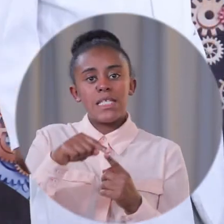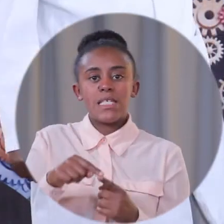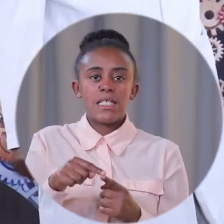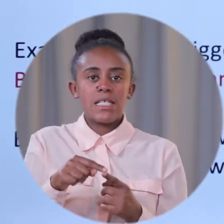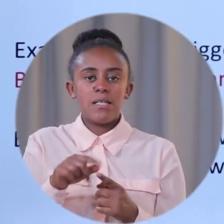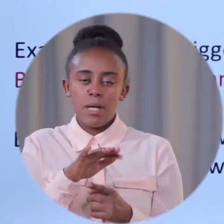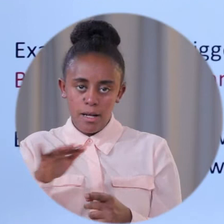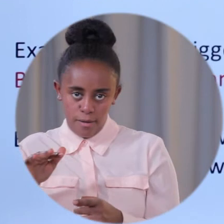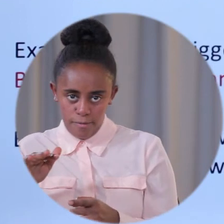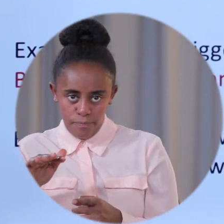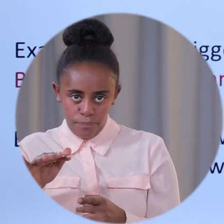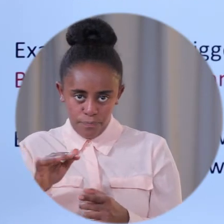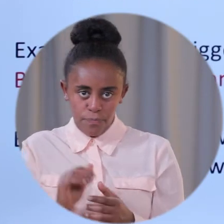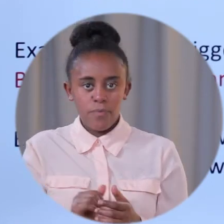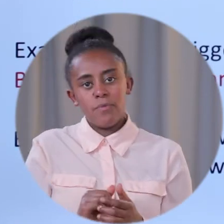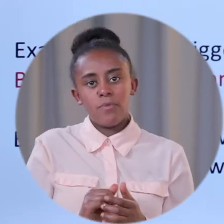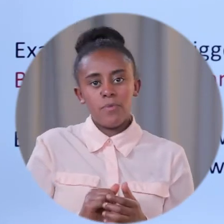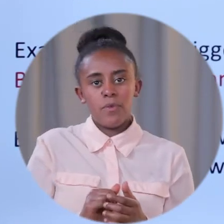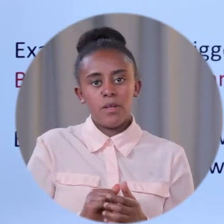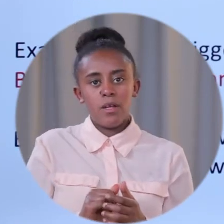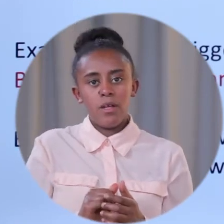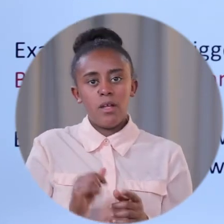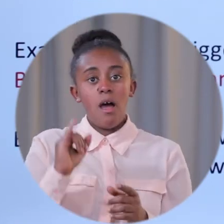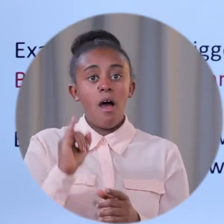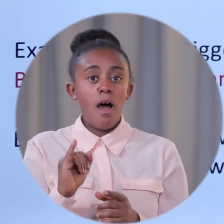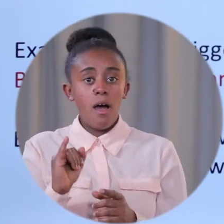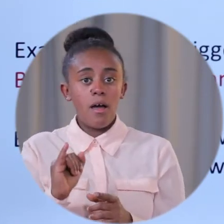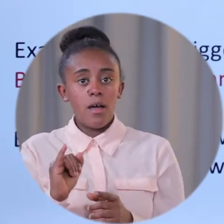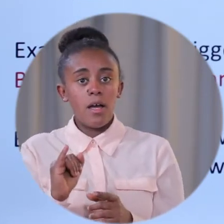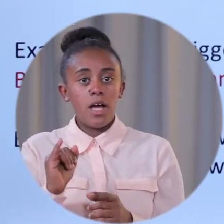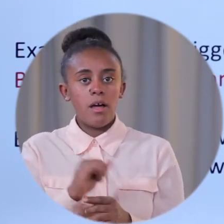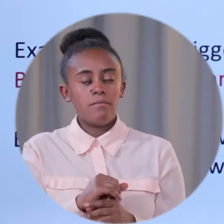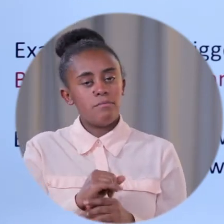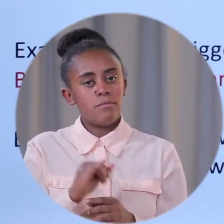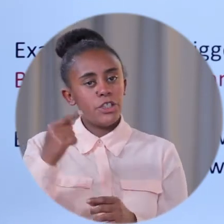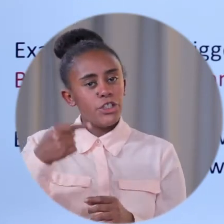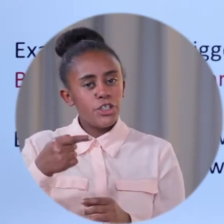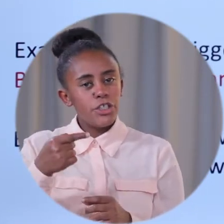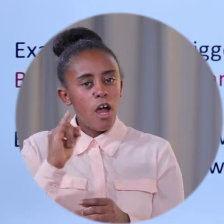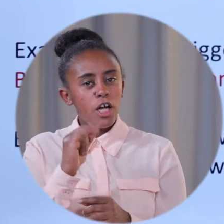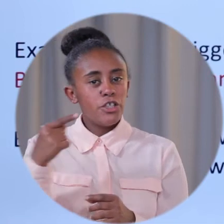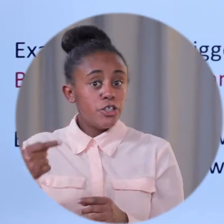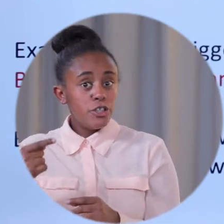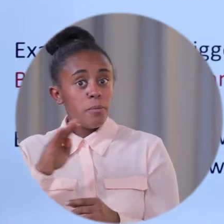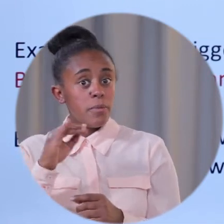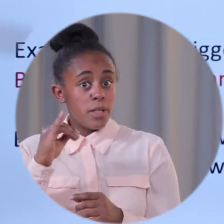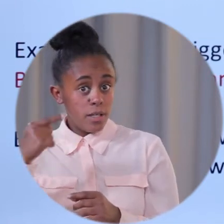spelling. I, the word I, and the word G. This one is